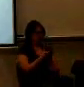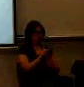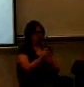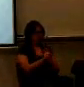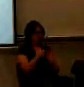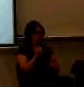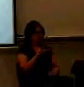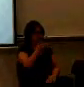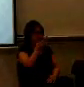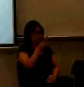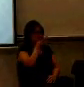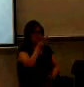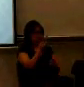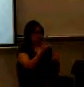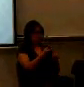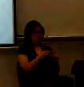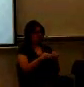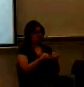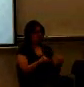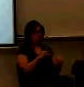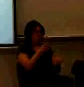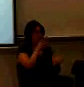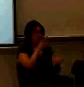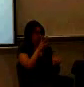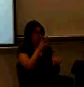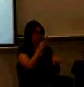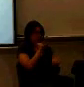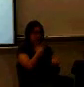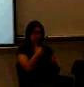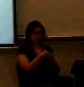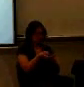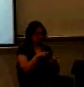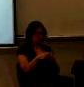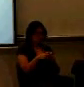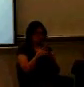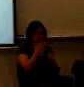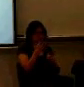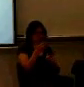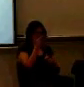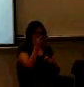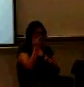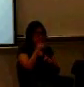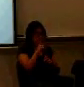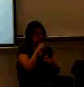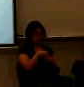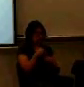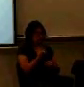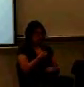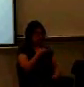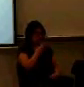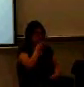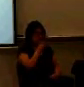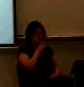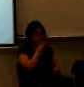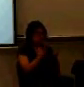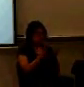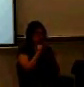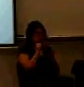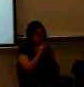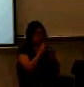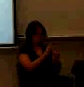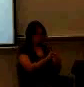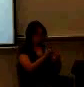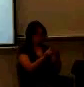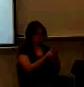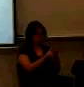our drinking water comes from groundwater, so we don't have that issue. The taste and odor, any taste and odors that are in our water are probably not